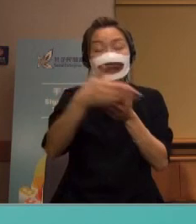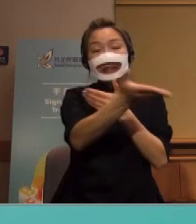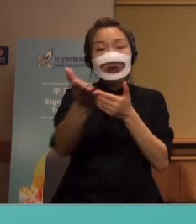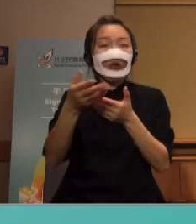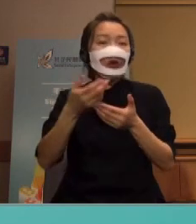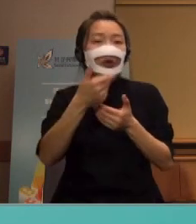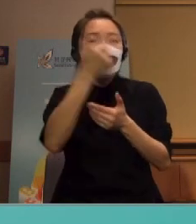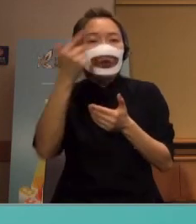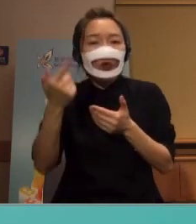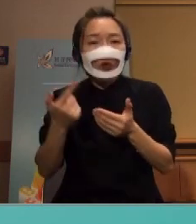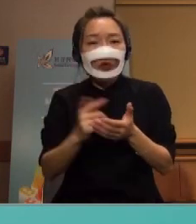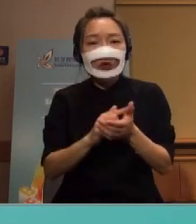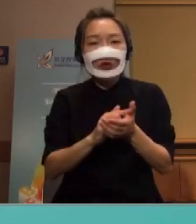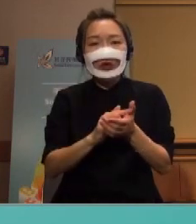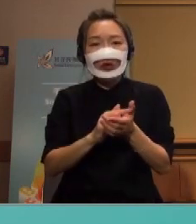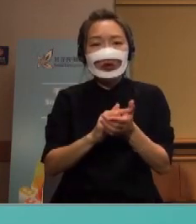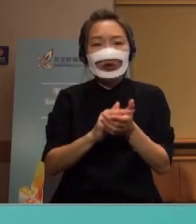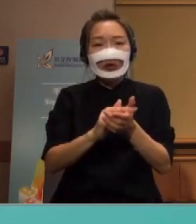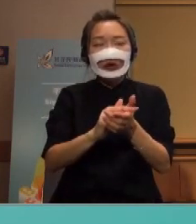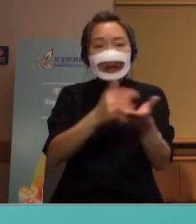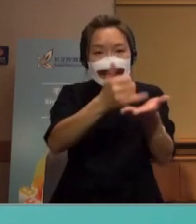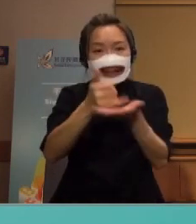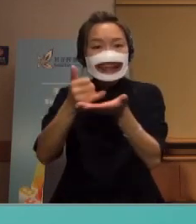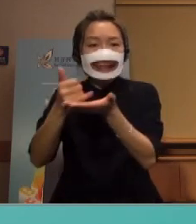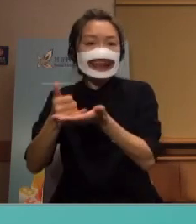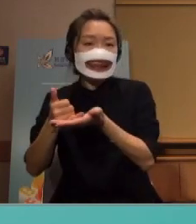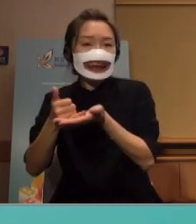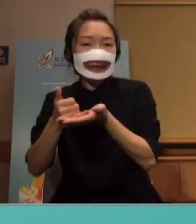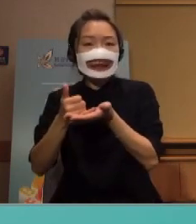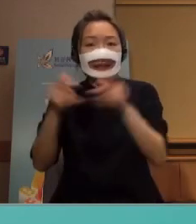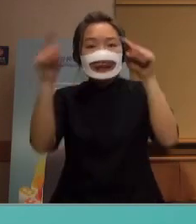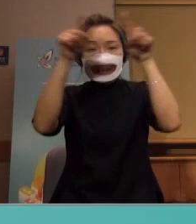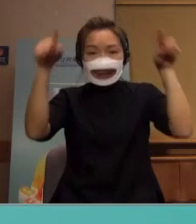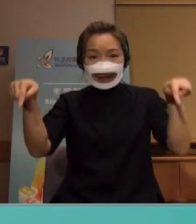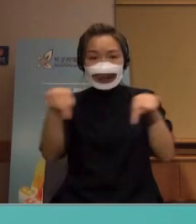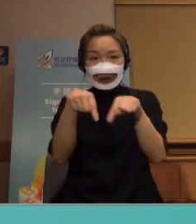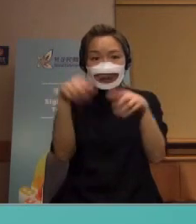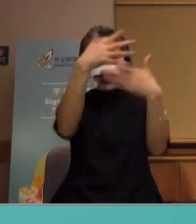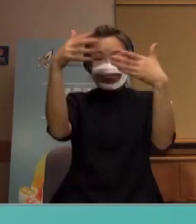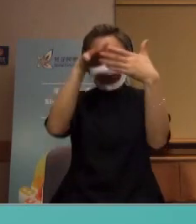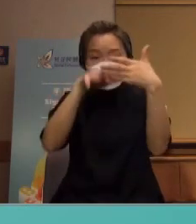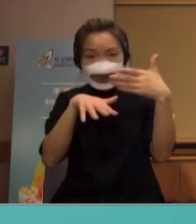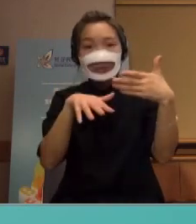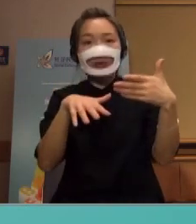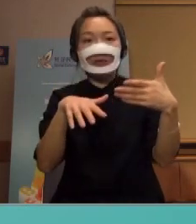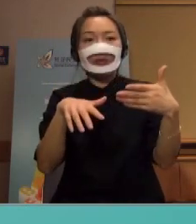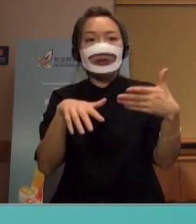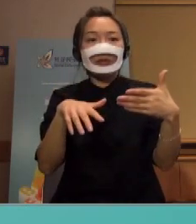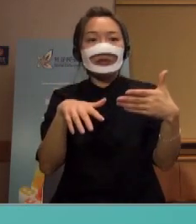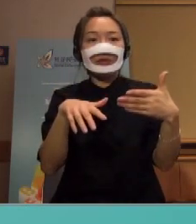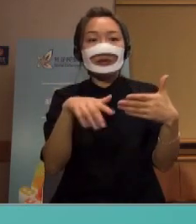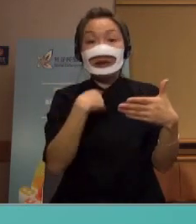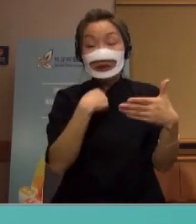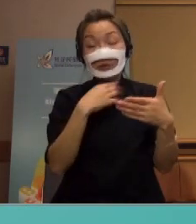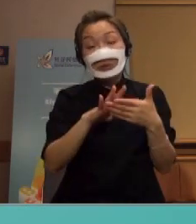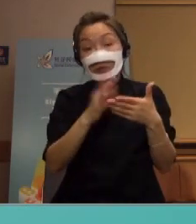people actually to do reporting. You have to actually get them to write a report saying this is what my company did. You get the reporting for free if you use a blockchain because